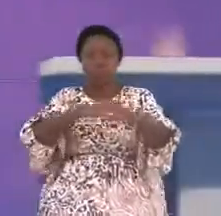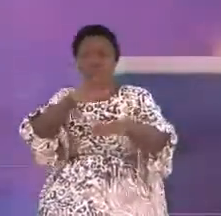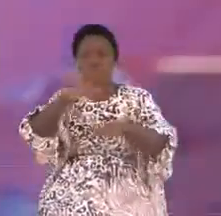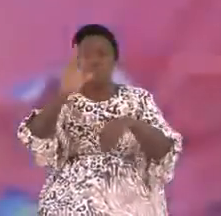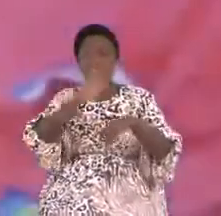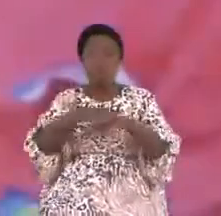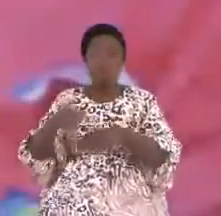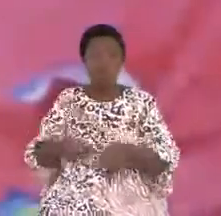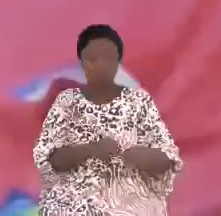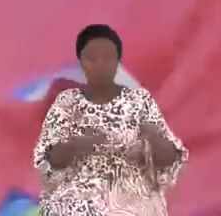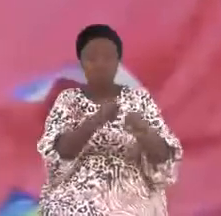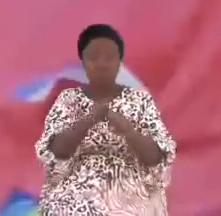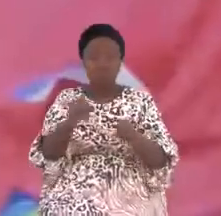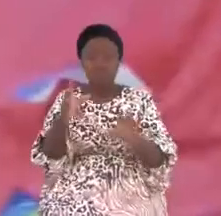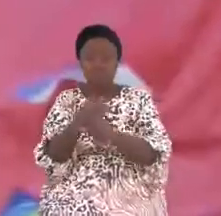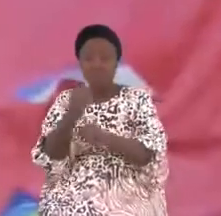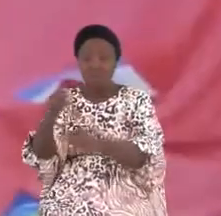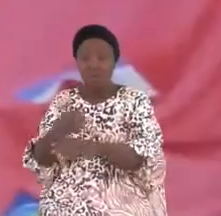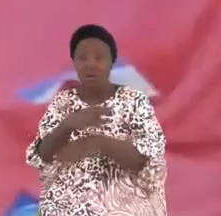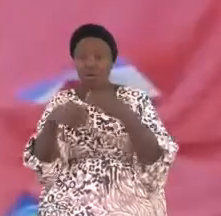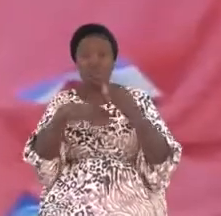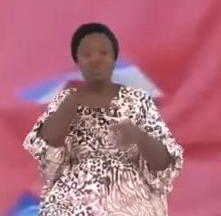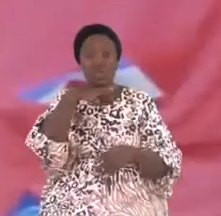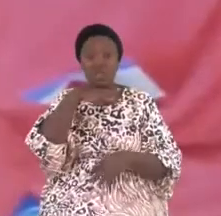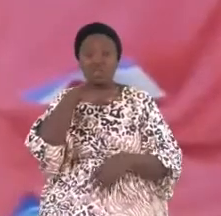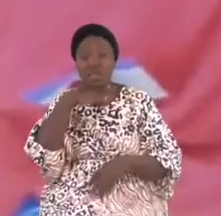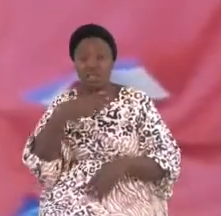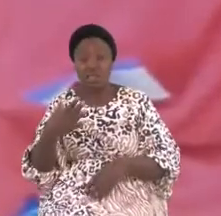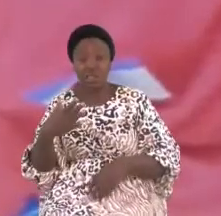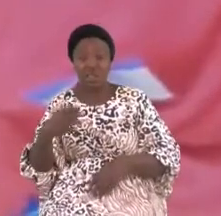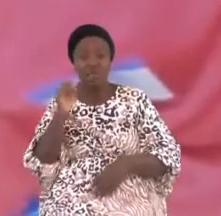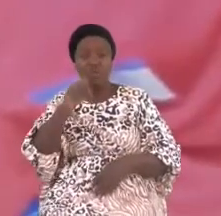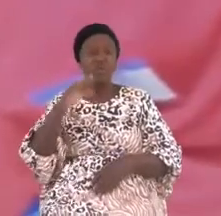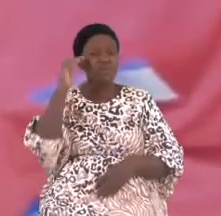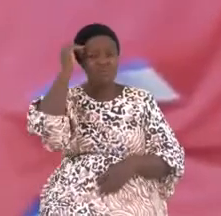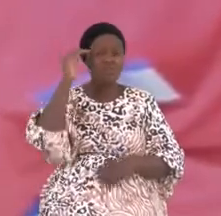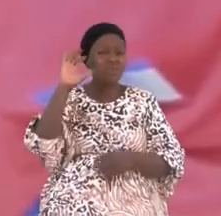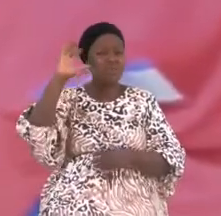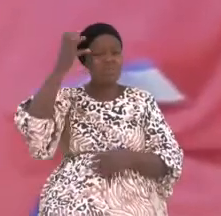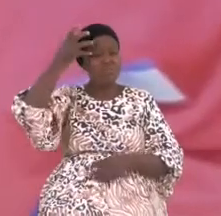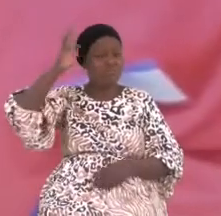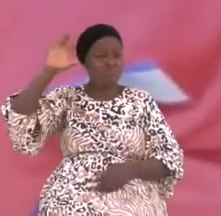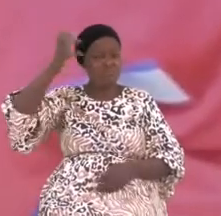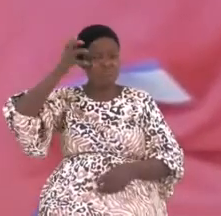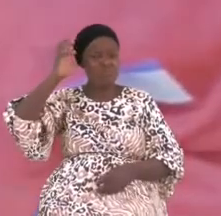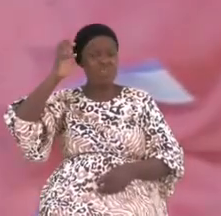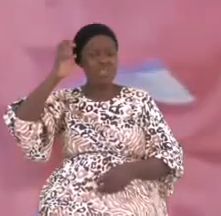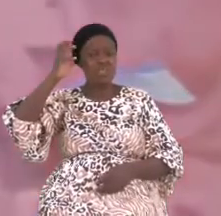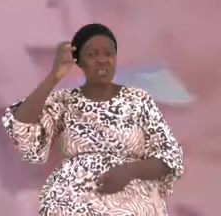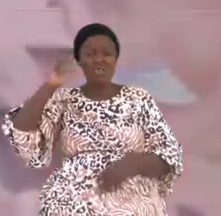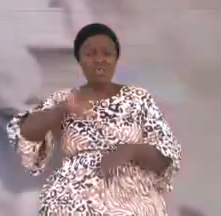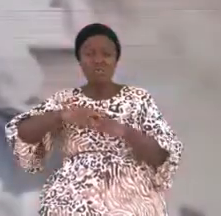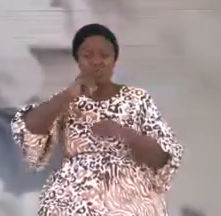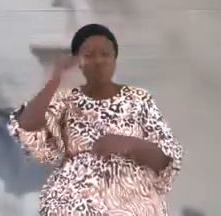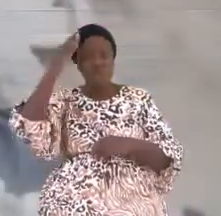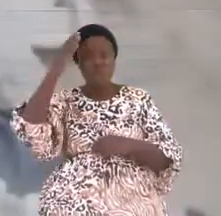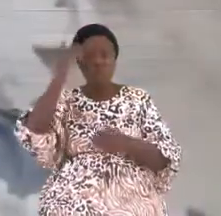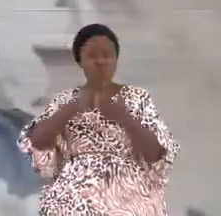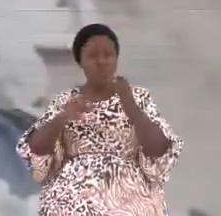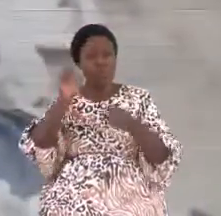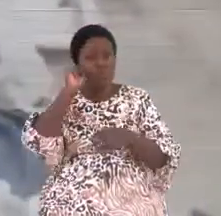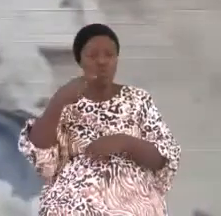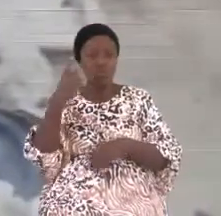things she was mad insane she didn't know what she was doing and then